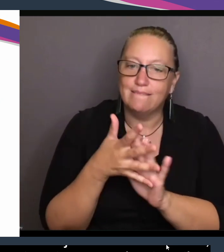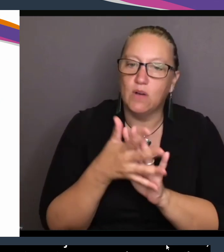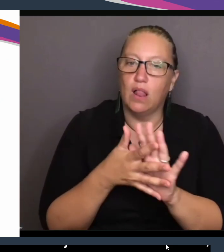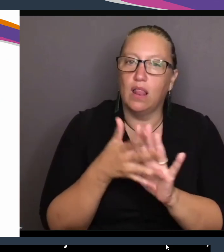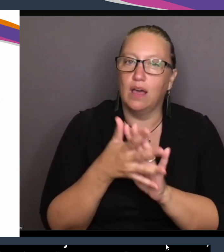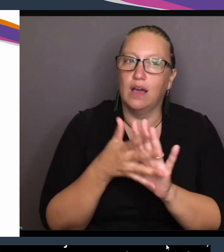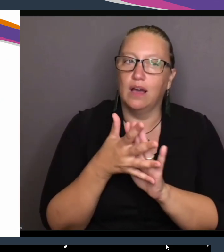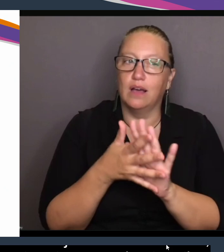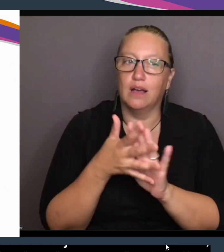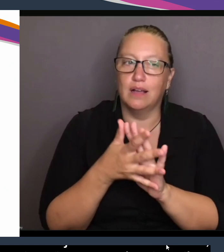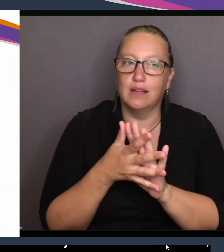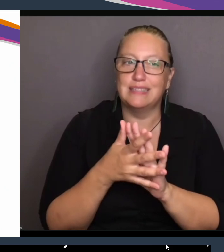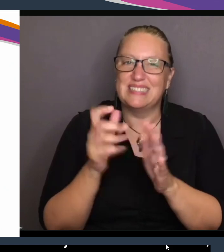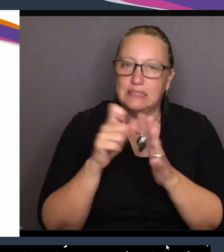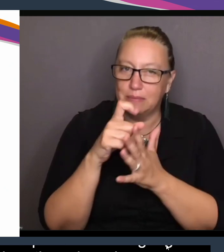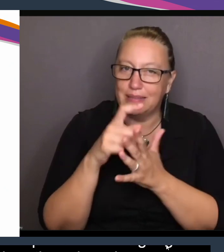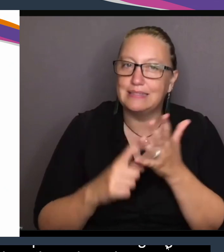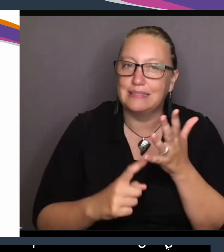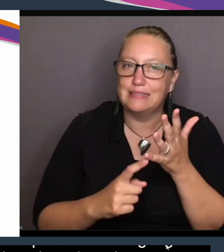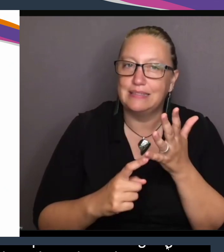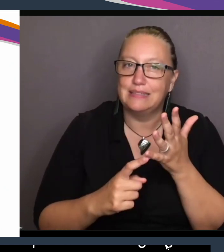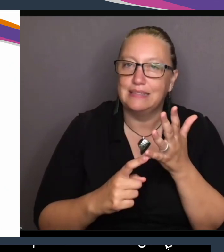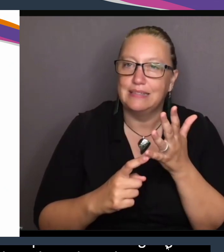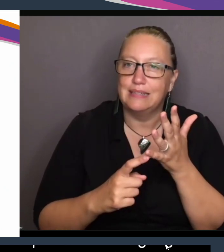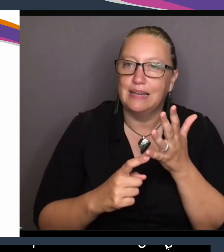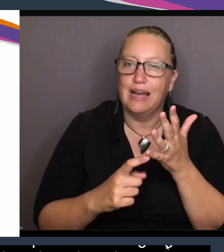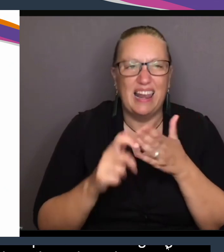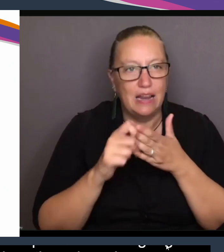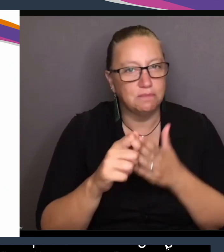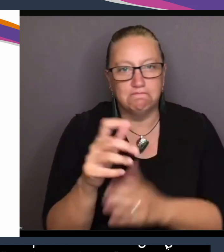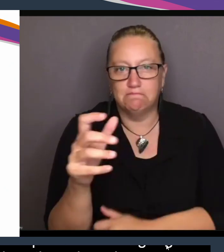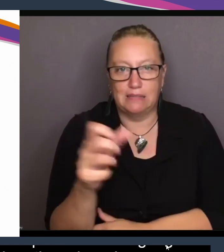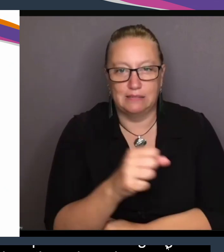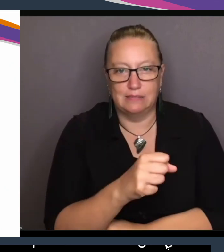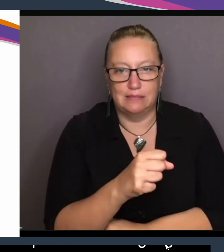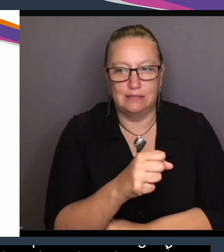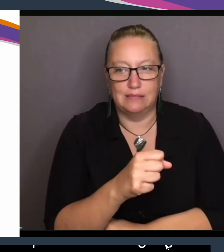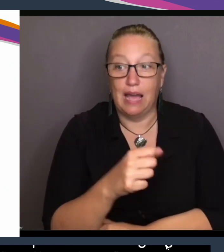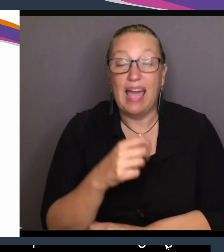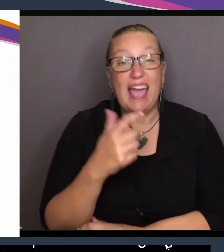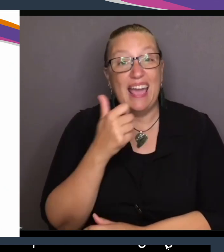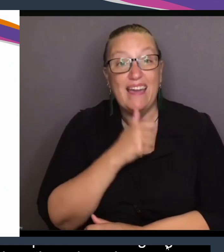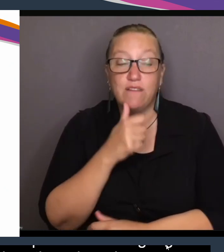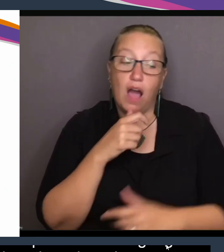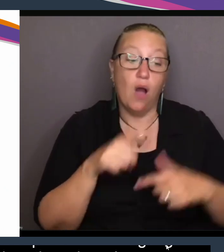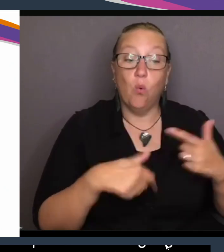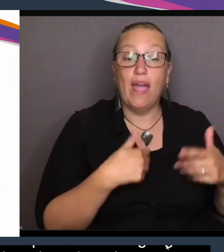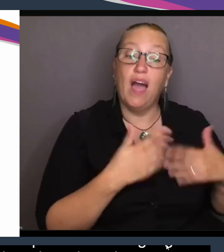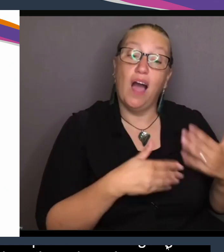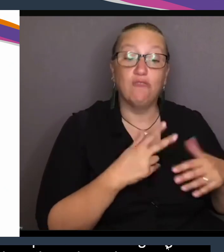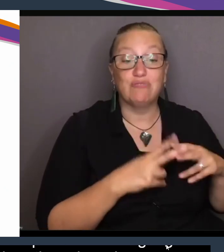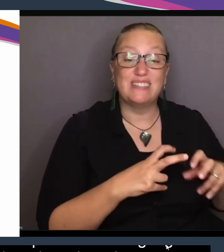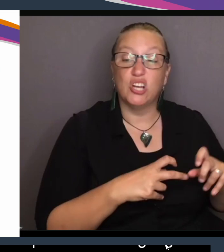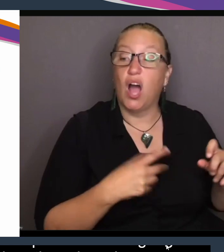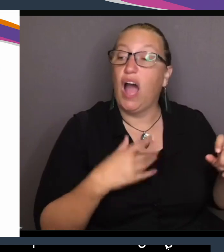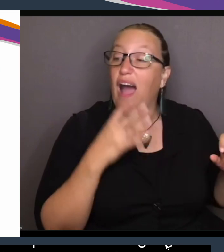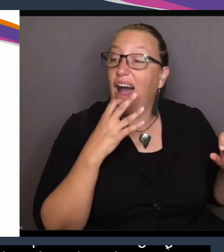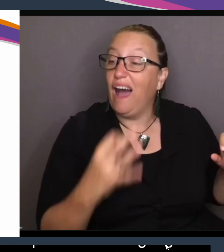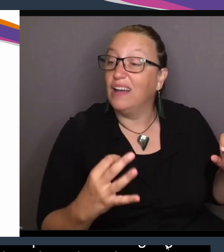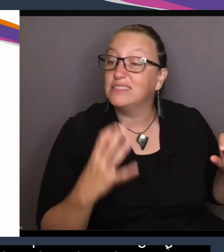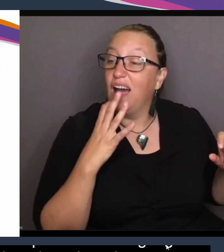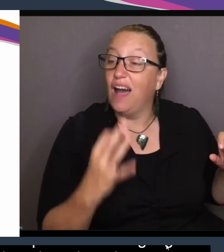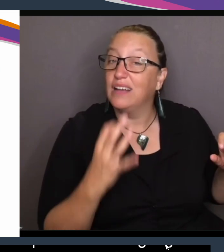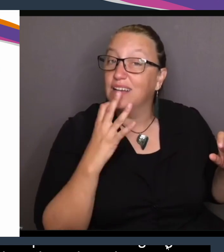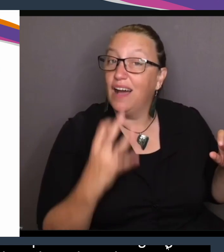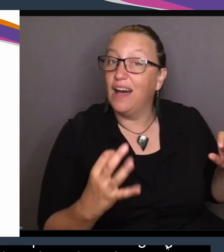If lived experience or expertise is advisory only, if you're only doing consultations, as much as